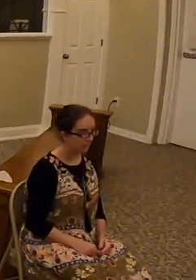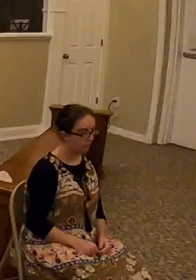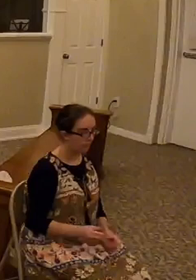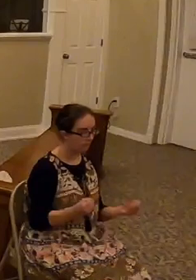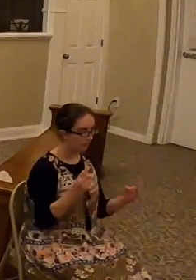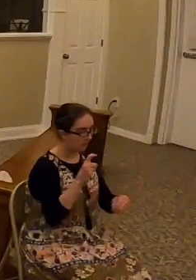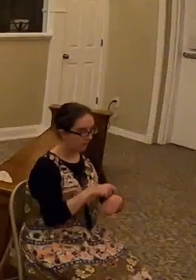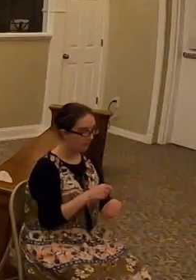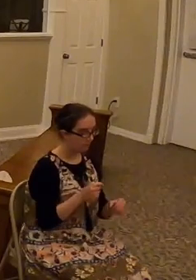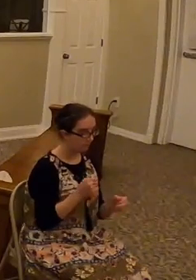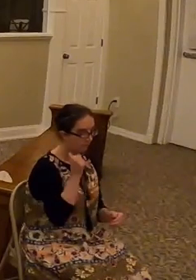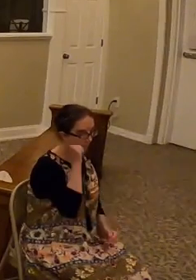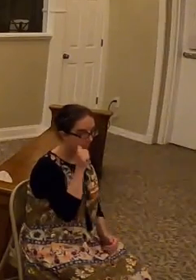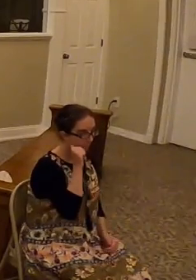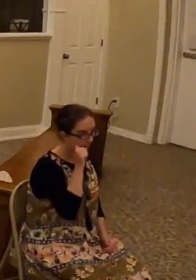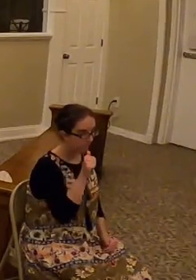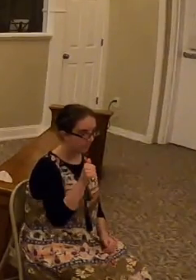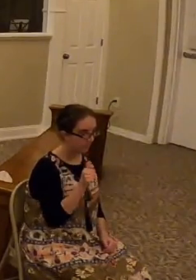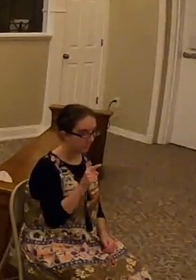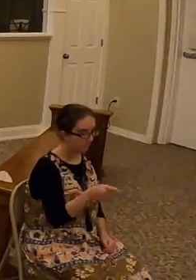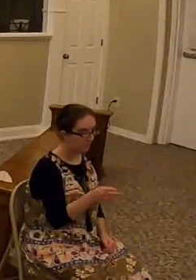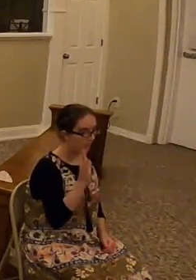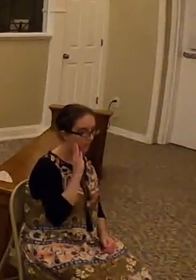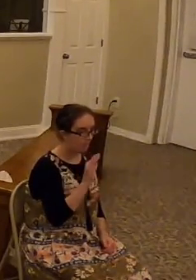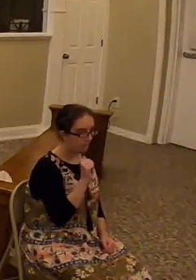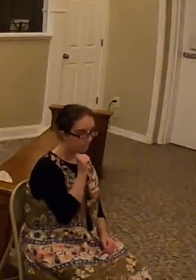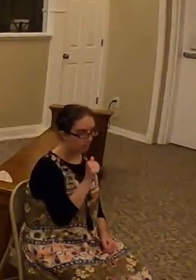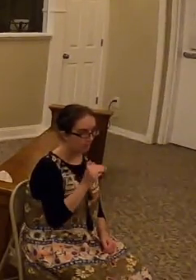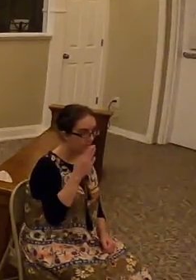amen, many times it's on a daily basis, you